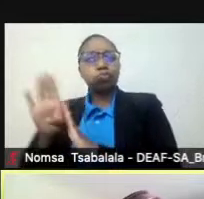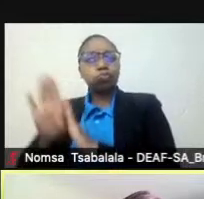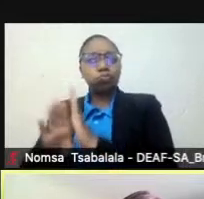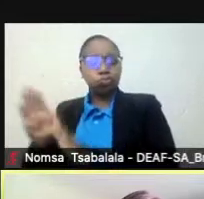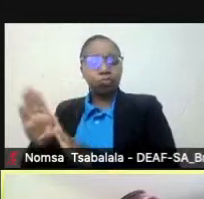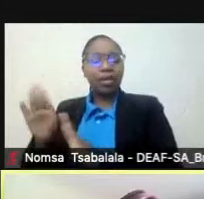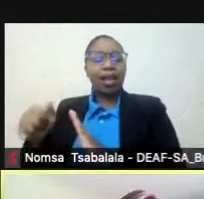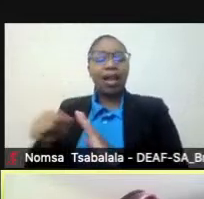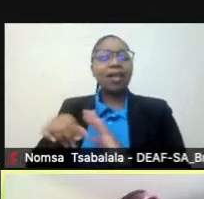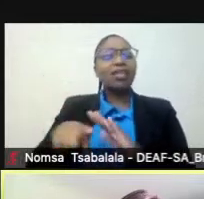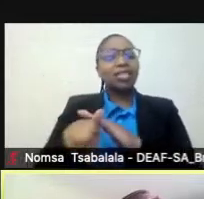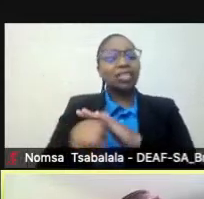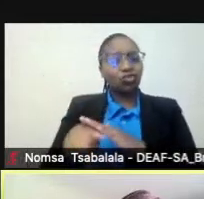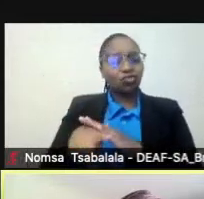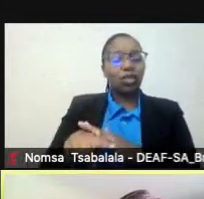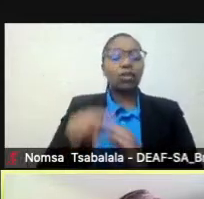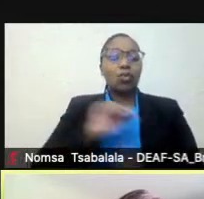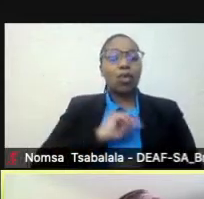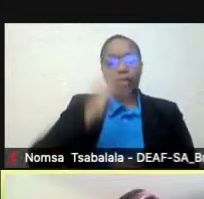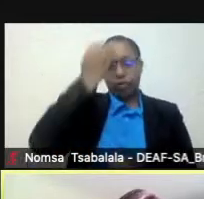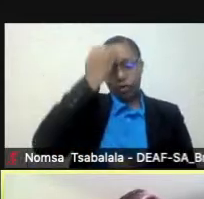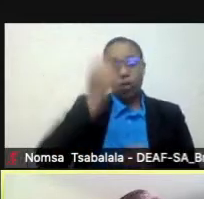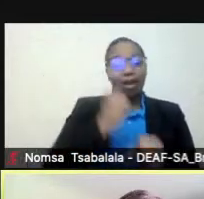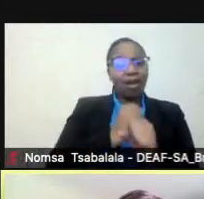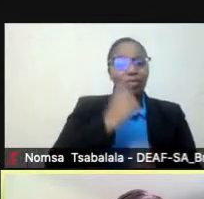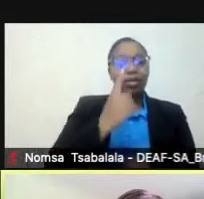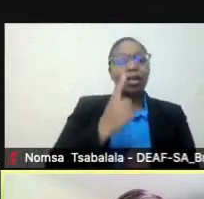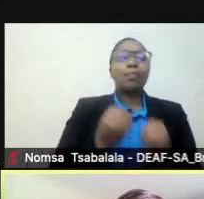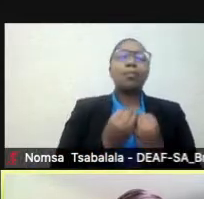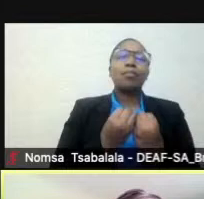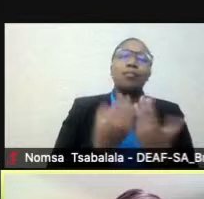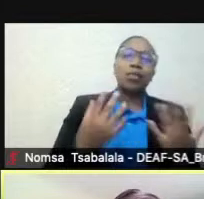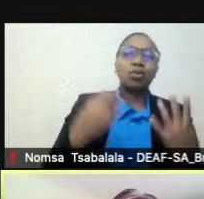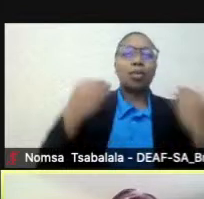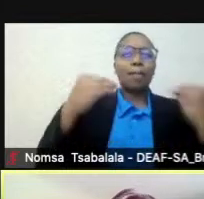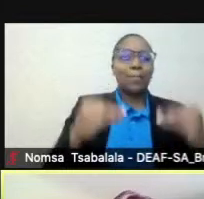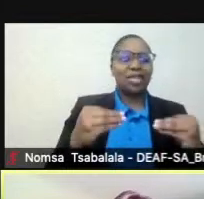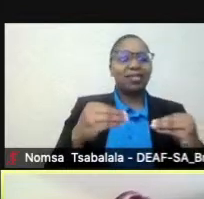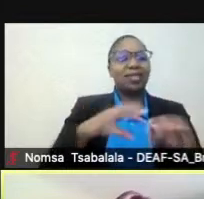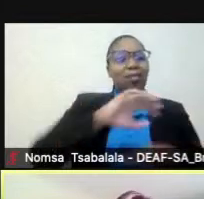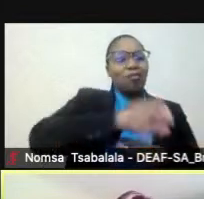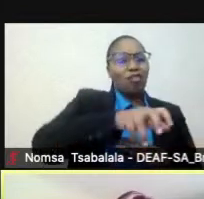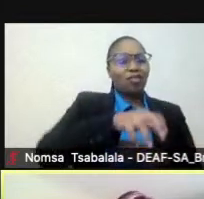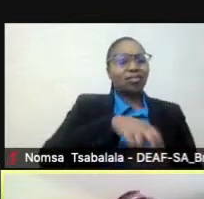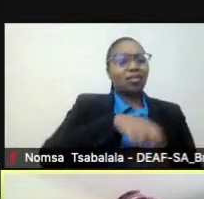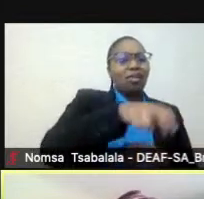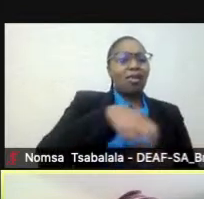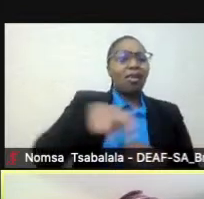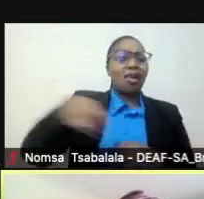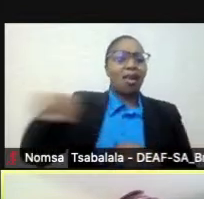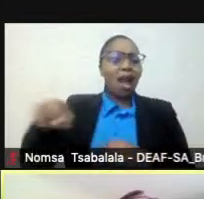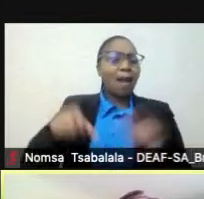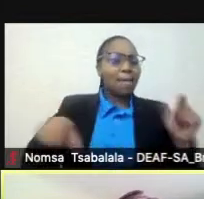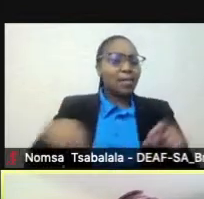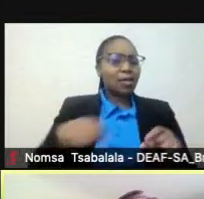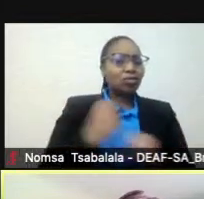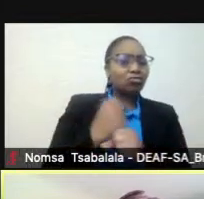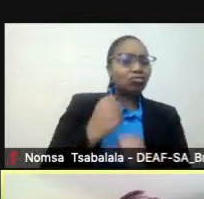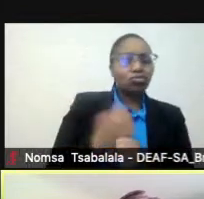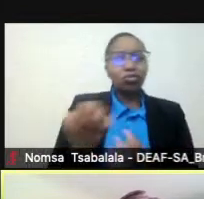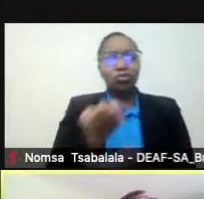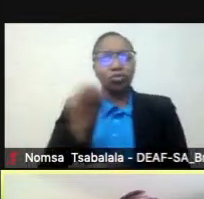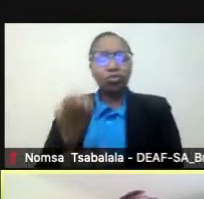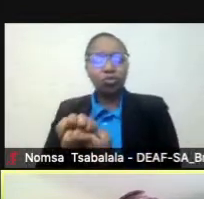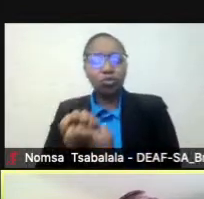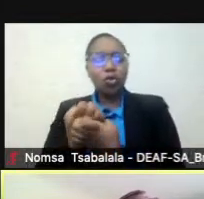that Gauteng is the most populous province and is likely to have the most cases, but if you account for that, you see that we are still